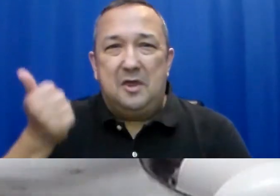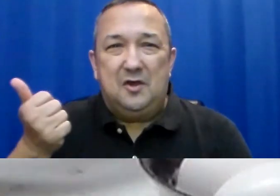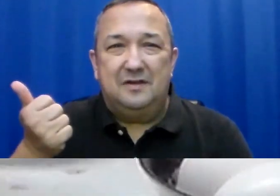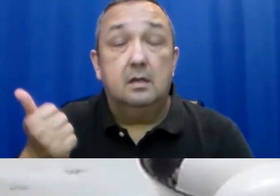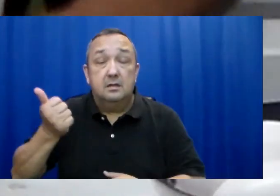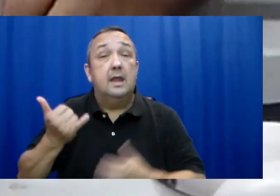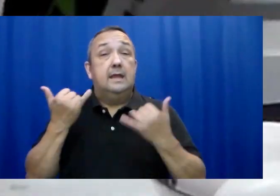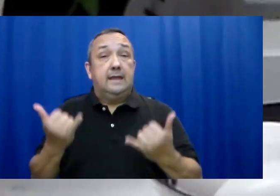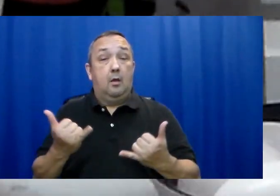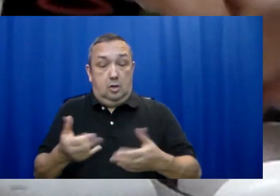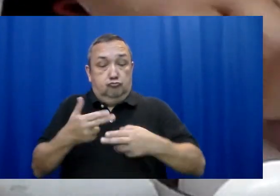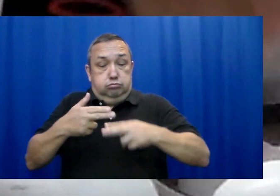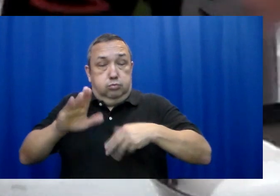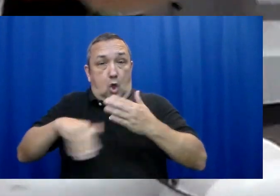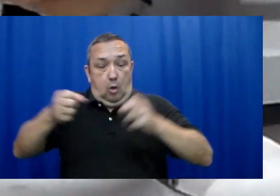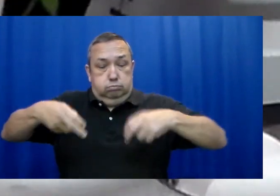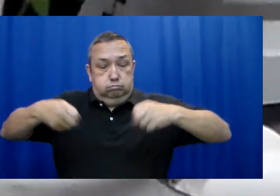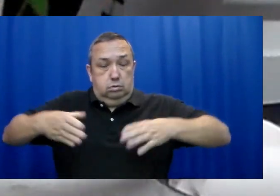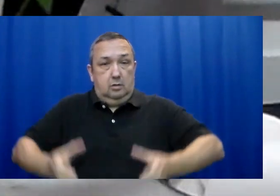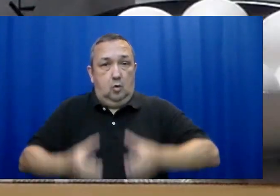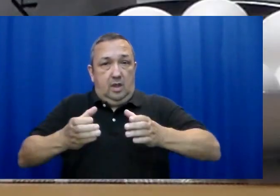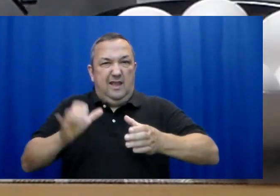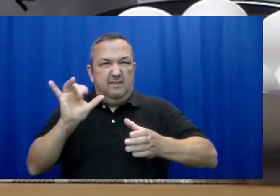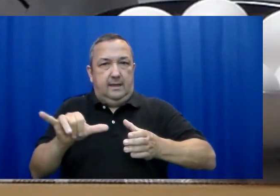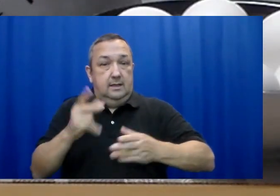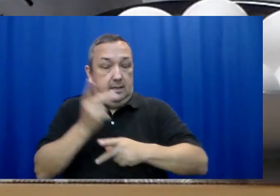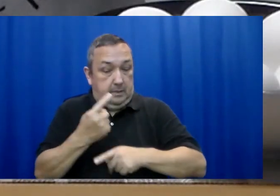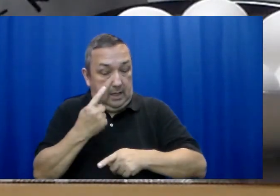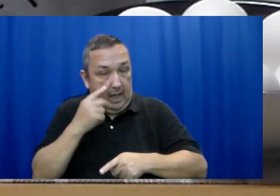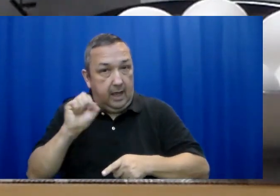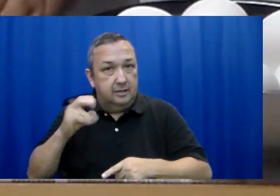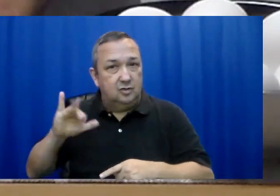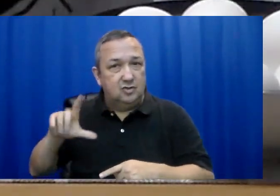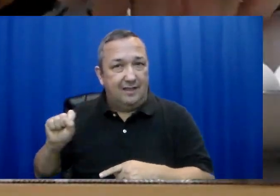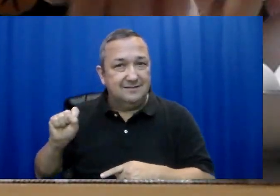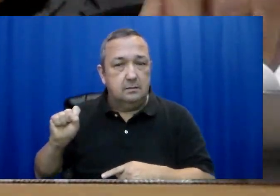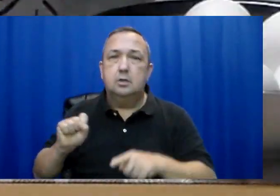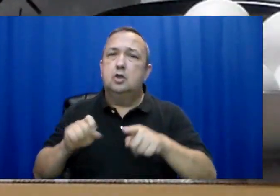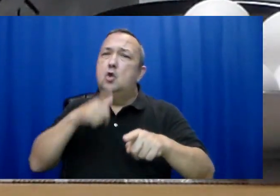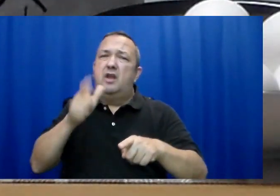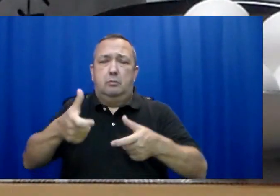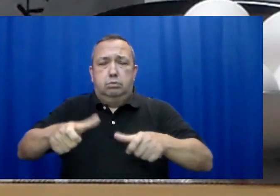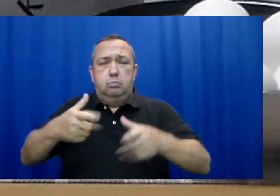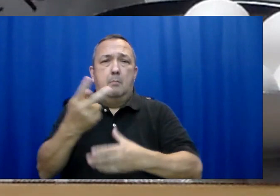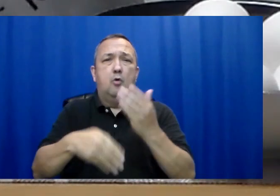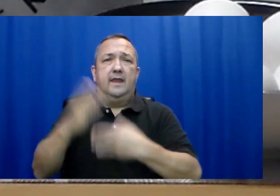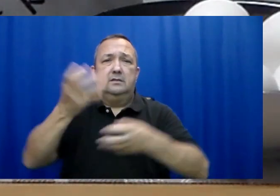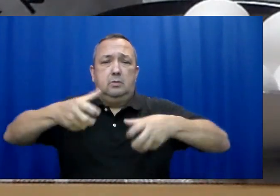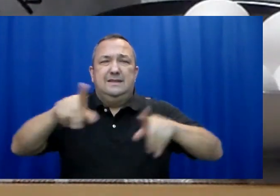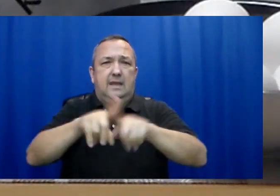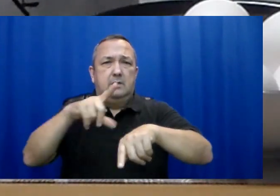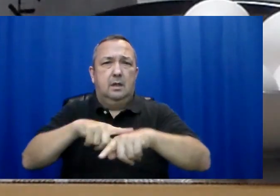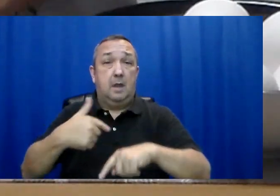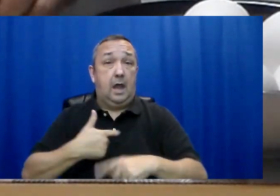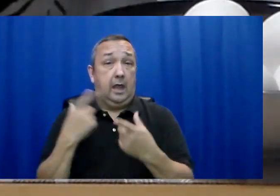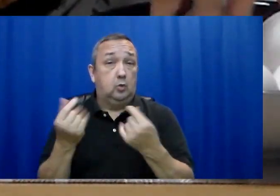go, that's better. Now crack all of your eggs into this container, again keeping an eye out for shells. You don't have to crack them with both